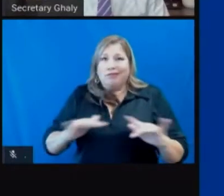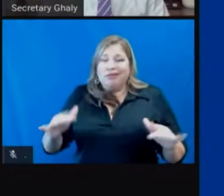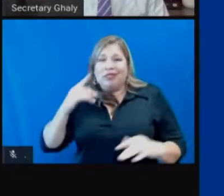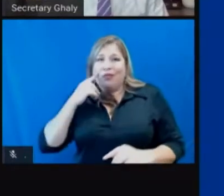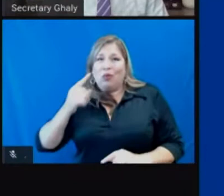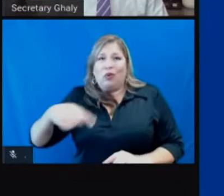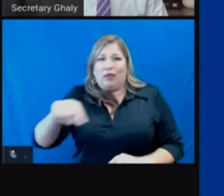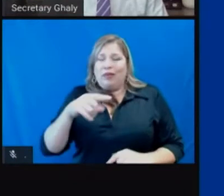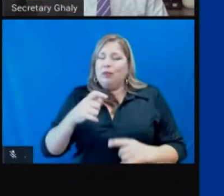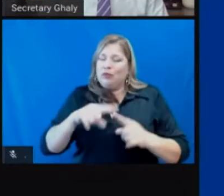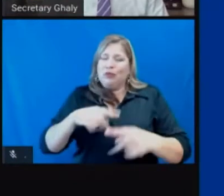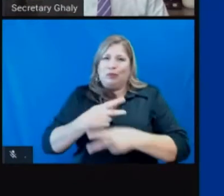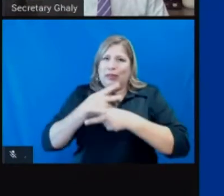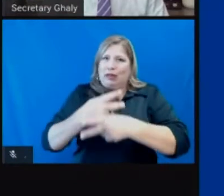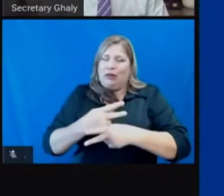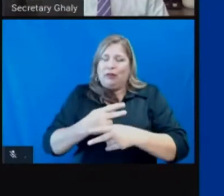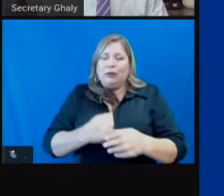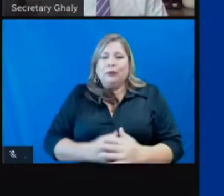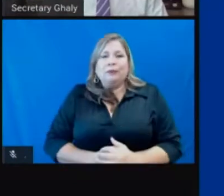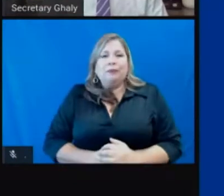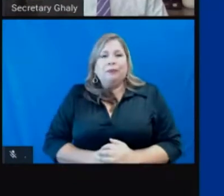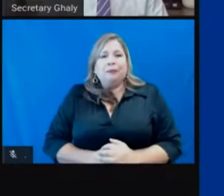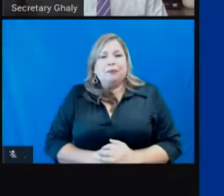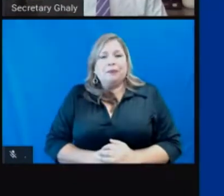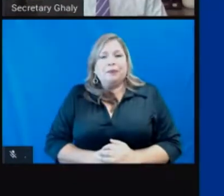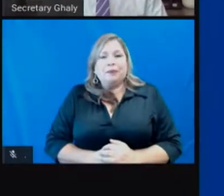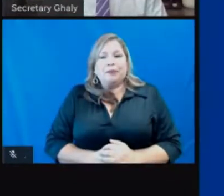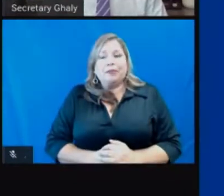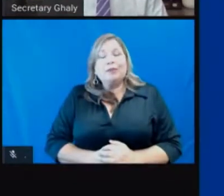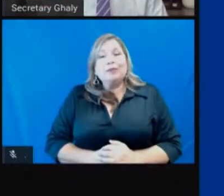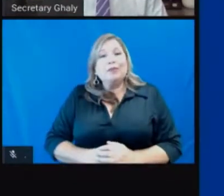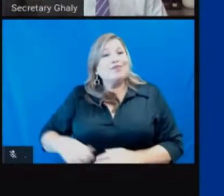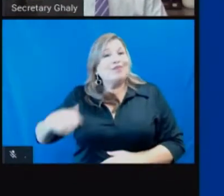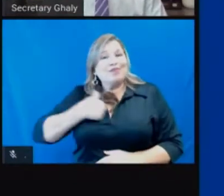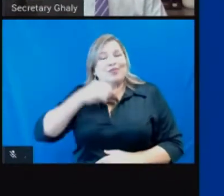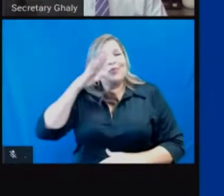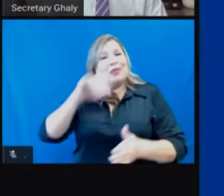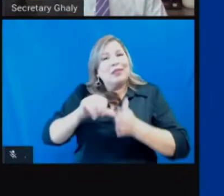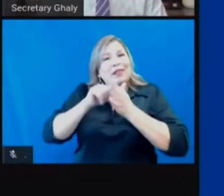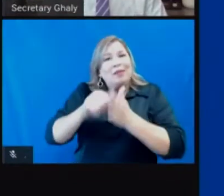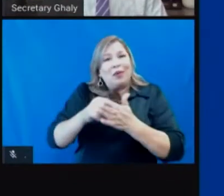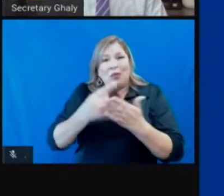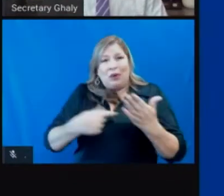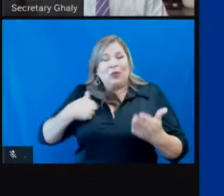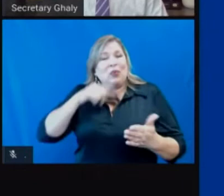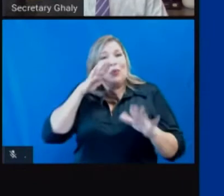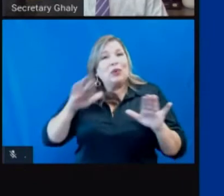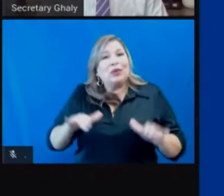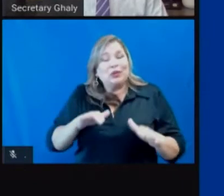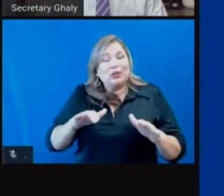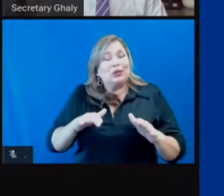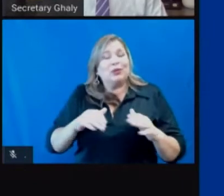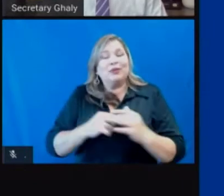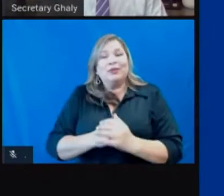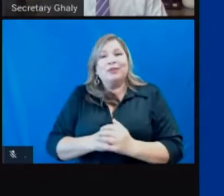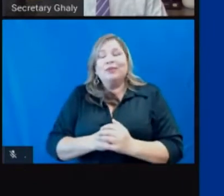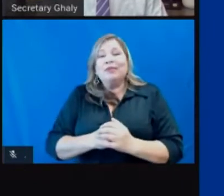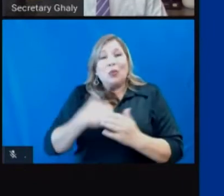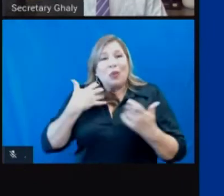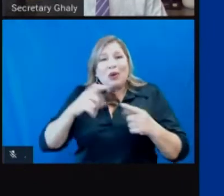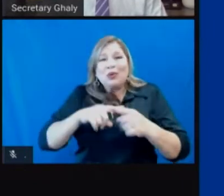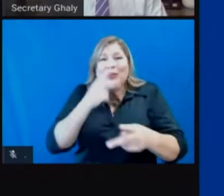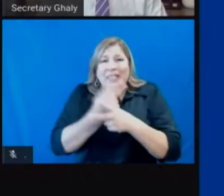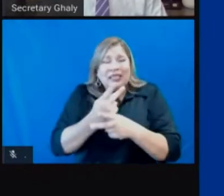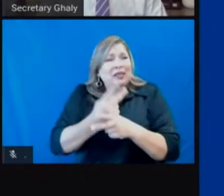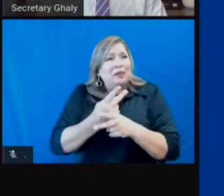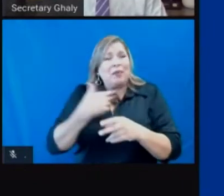So again, it's always important to emphasize what we can do to make a difference, to keep our schools open, to keep that economy